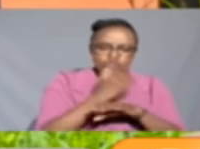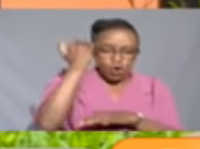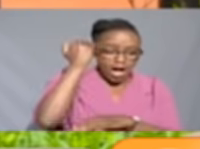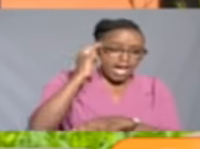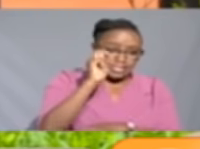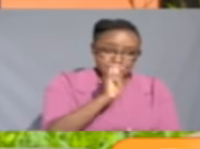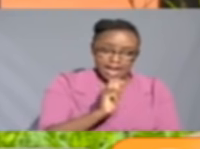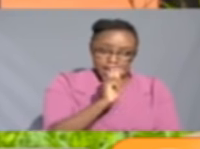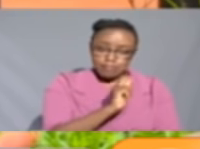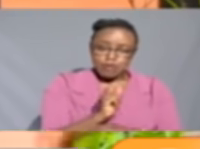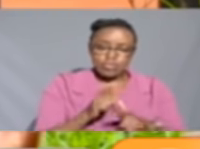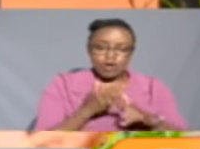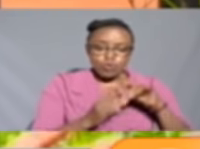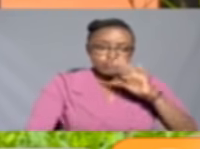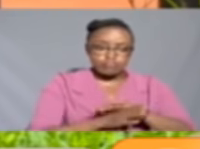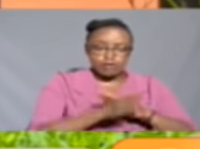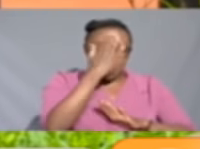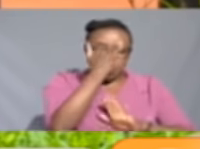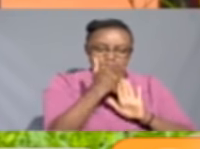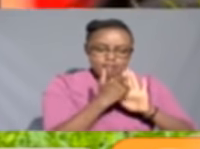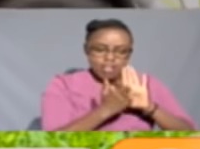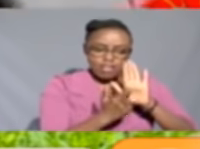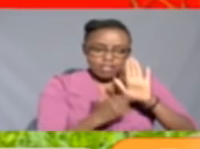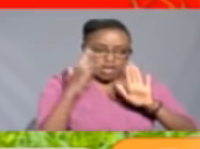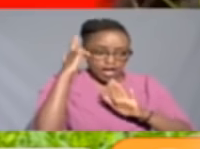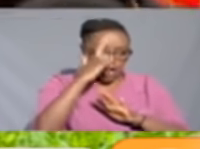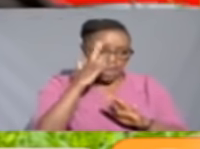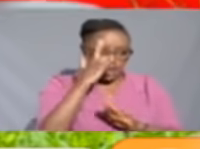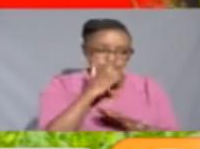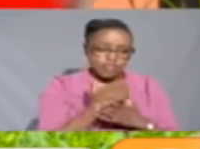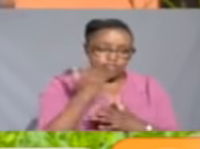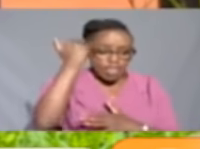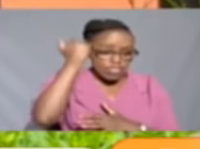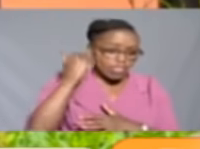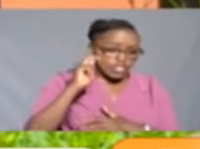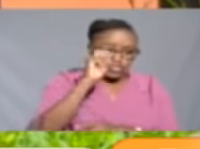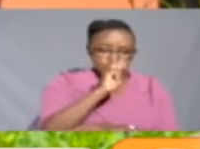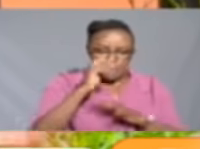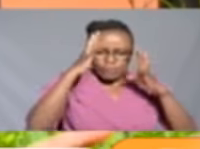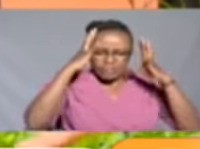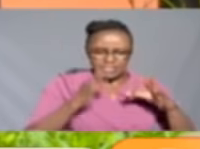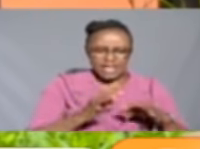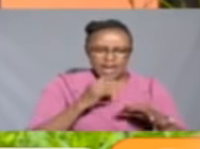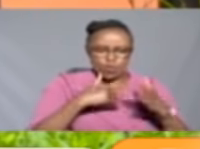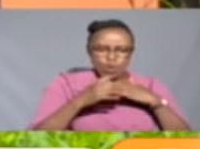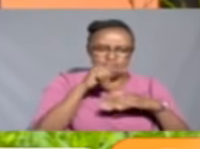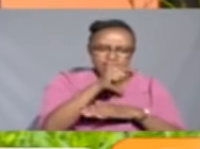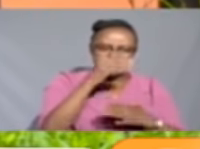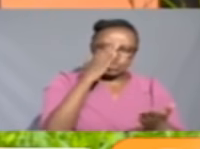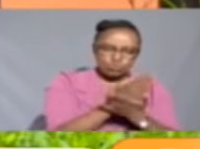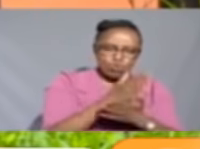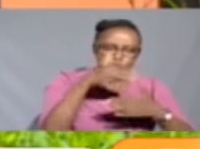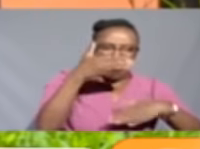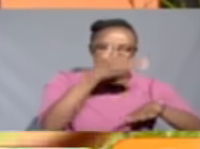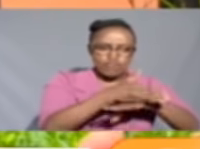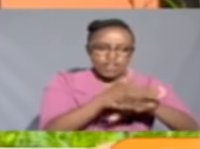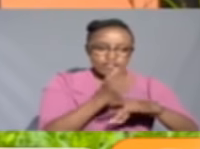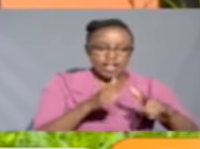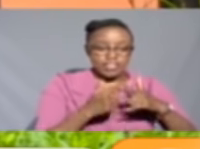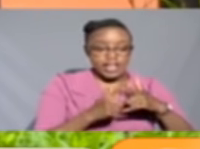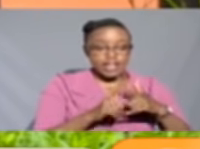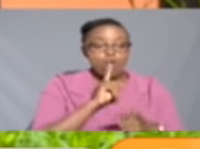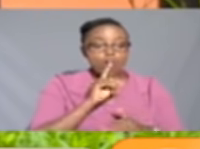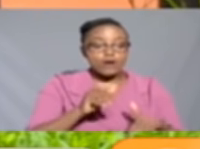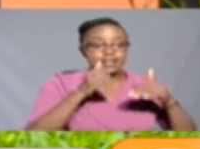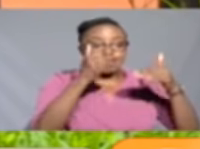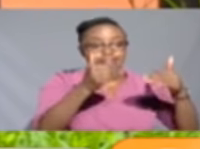say we want to remove him because of 1, 2, 3. The tribunal decides whether that is legitimate or not and gives an order